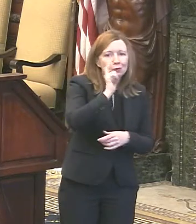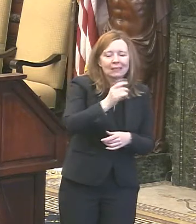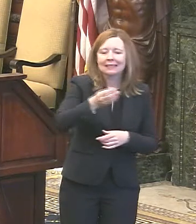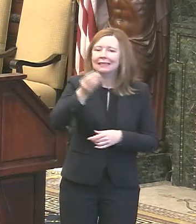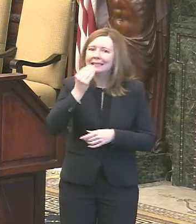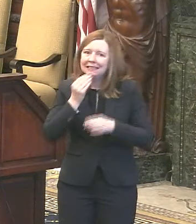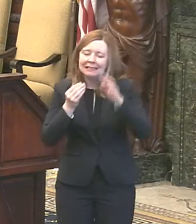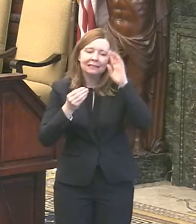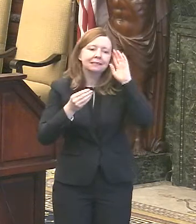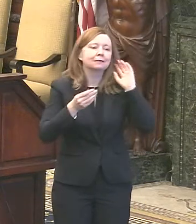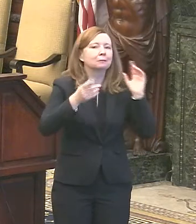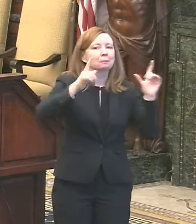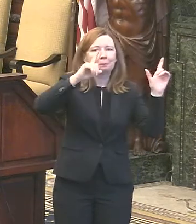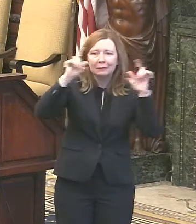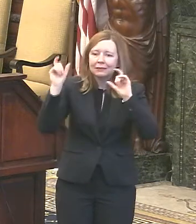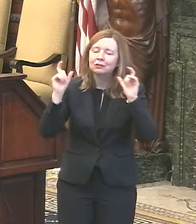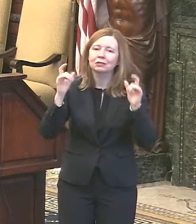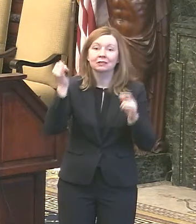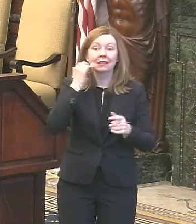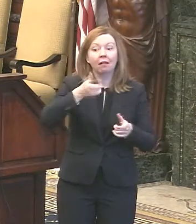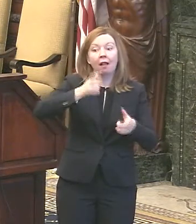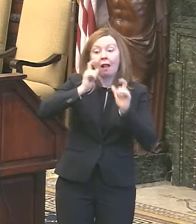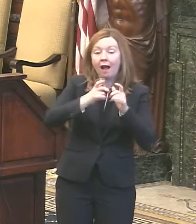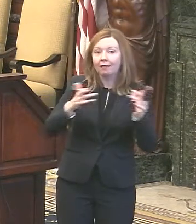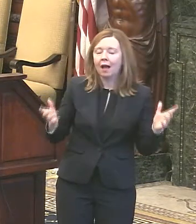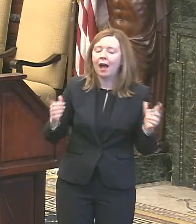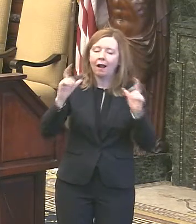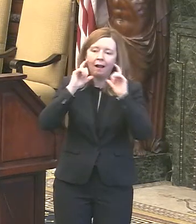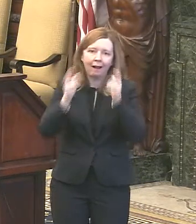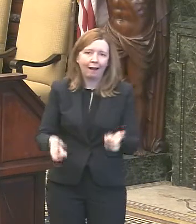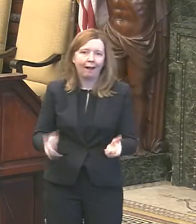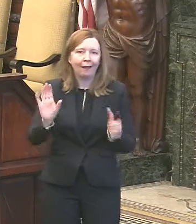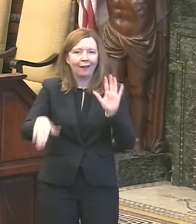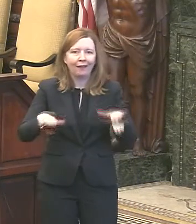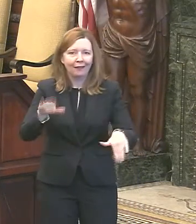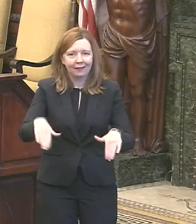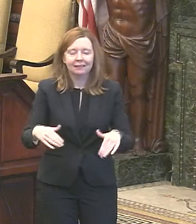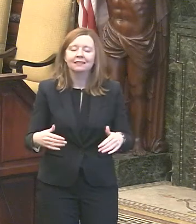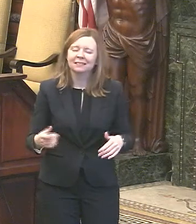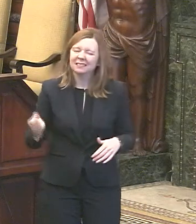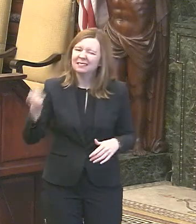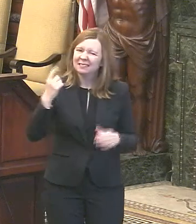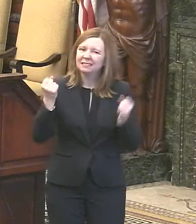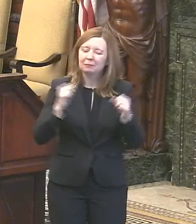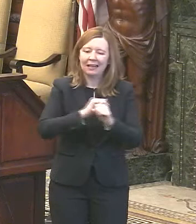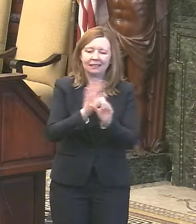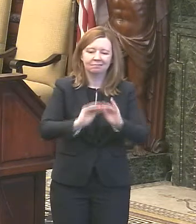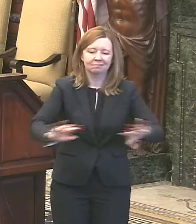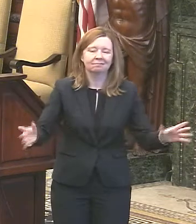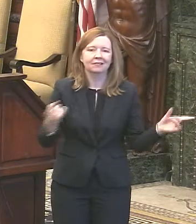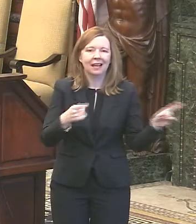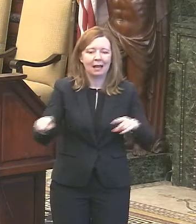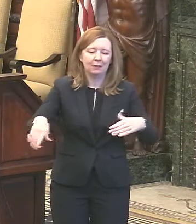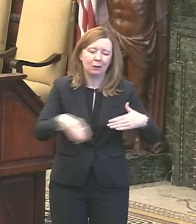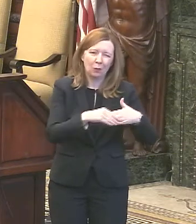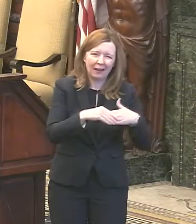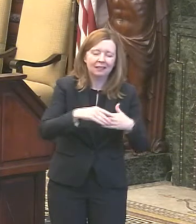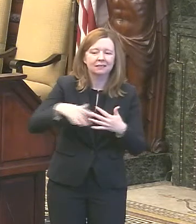tend to drop their guard and be less careful with each other. So we have many examples of COVID outbreaks that have occurred at weddings and other social gatherings like